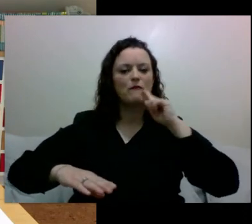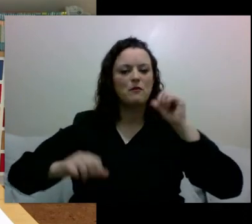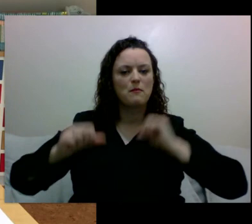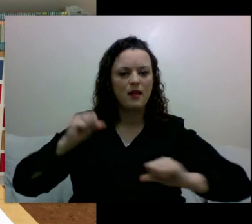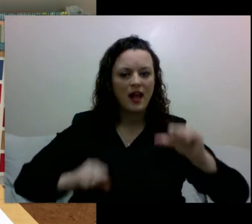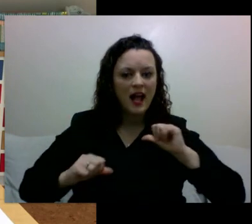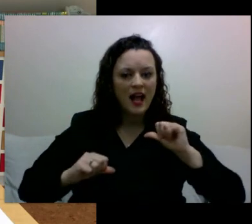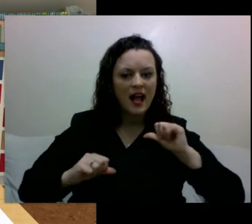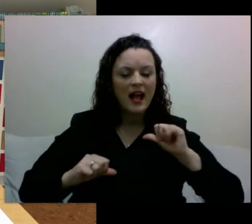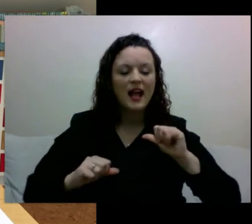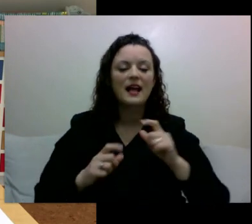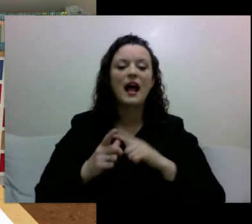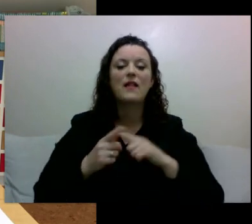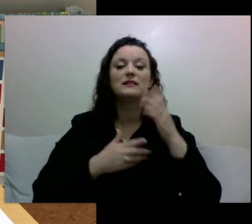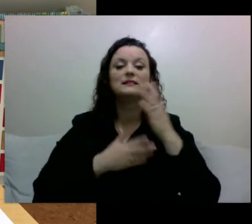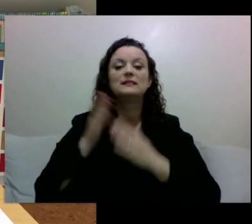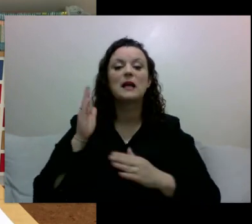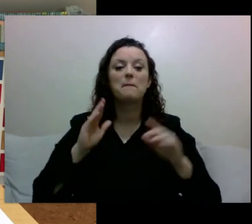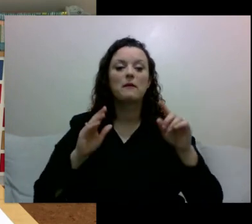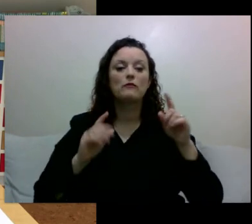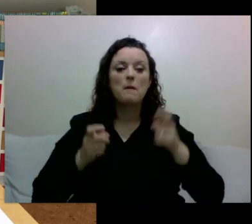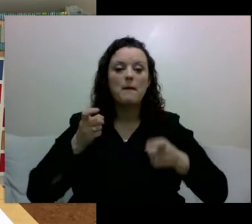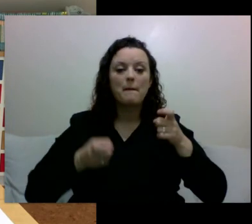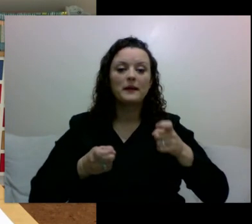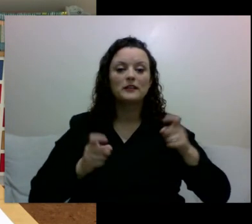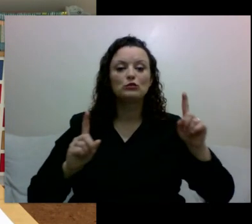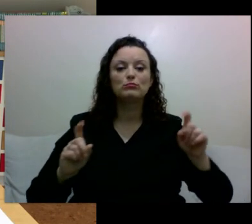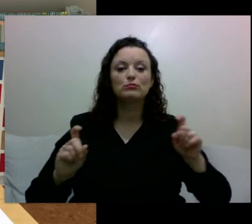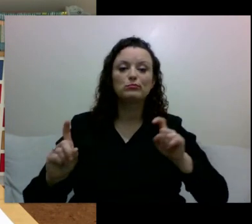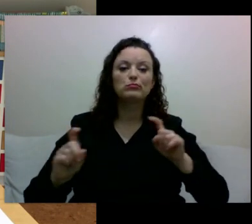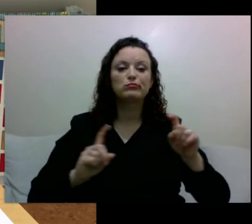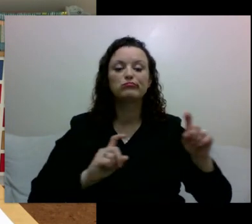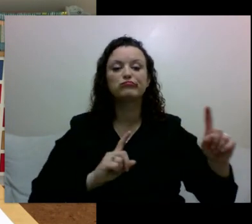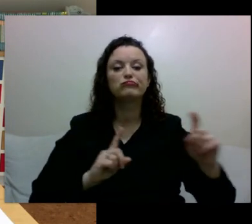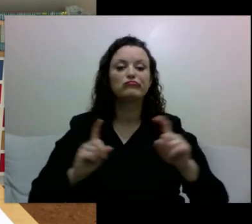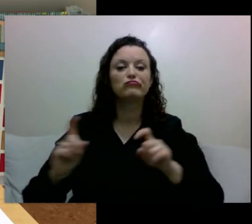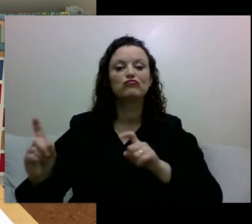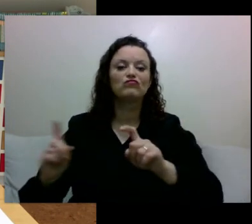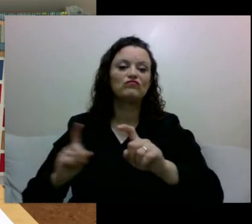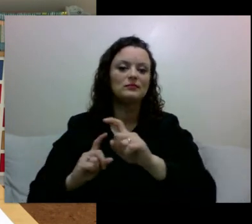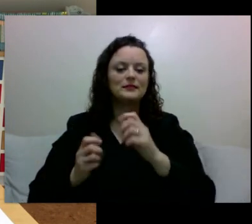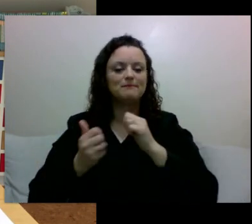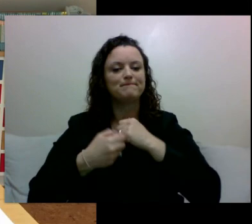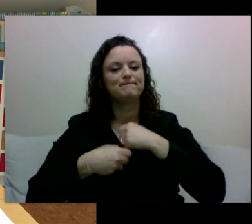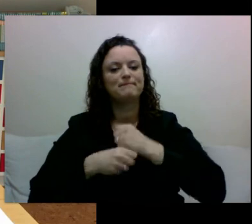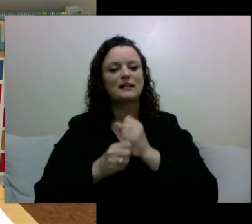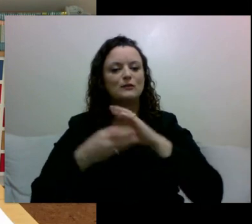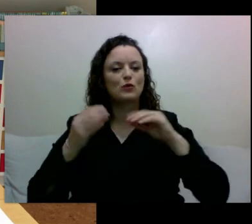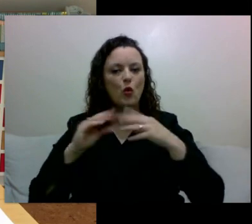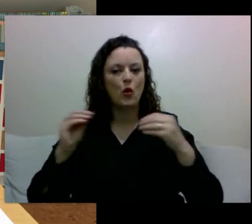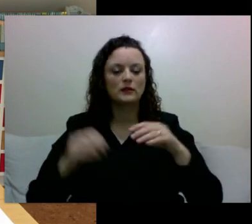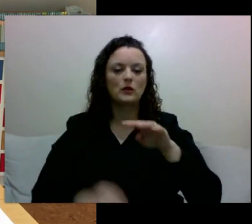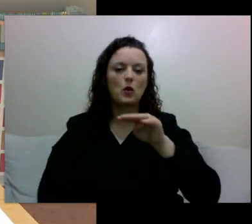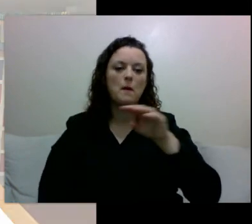your puppets and make a little story. All right, this is Mo Willems saying, I'll see you